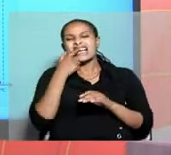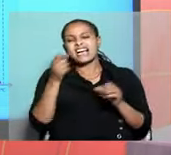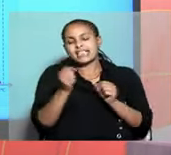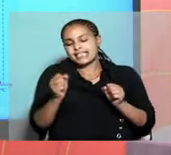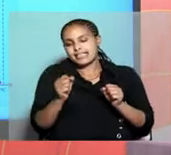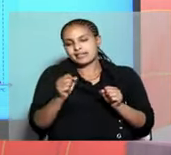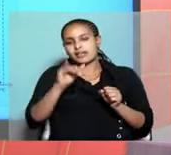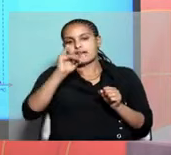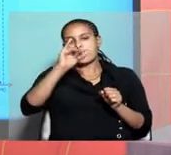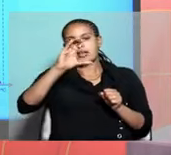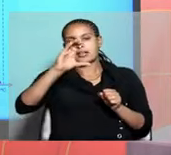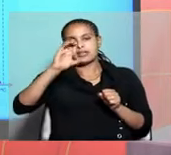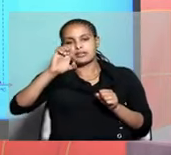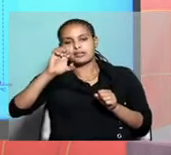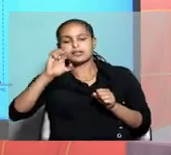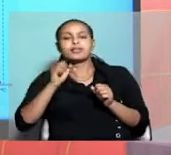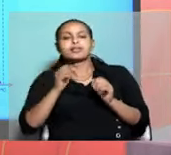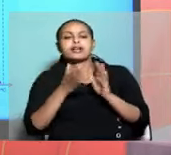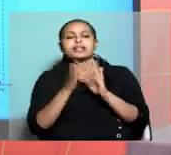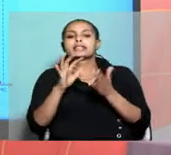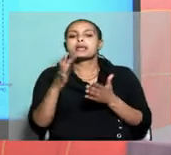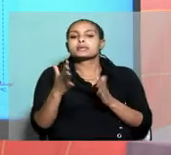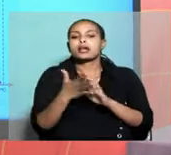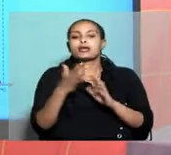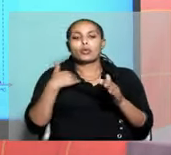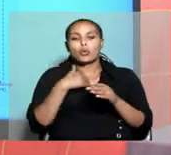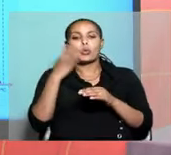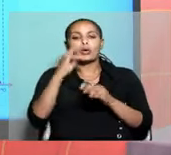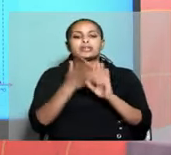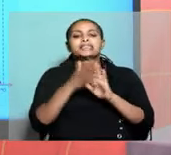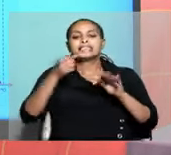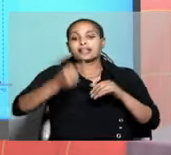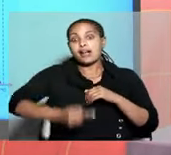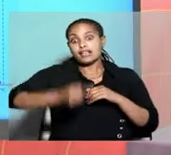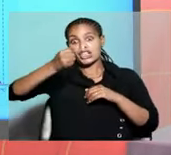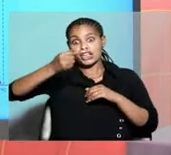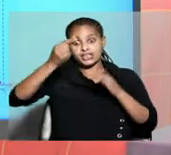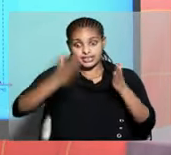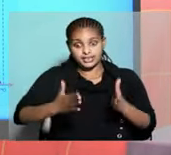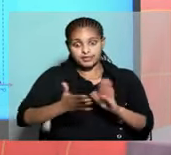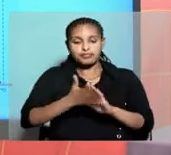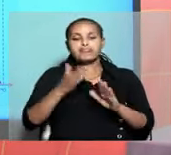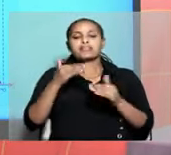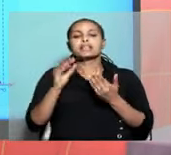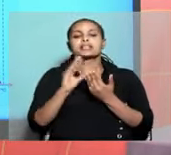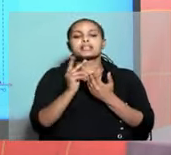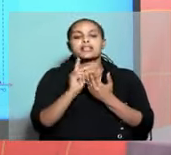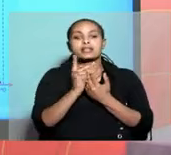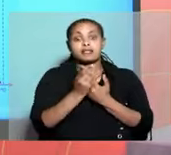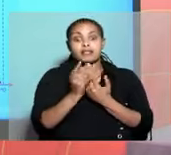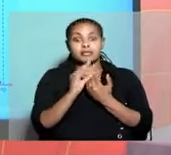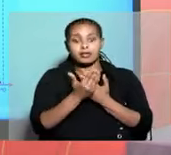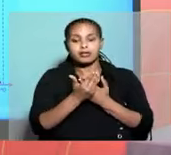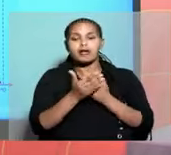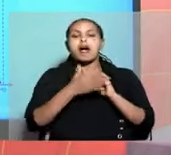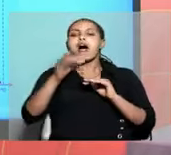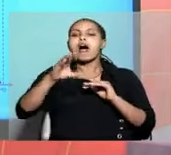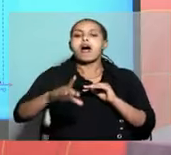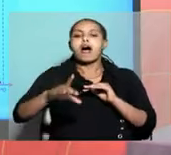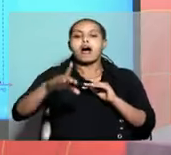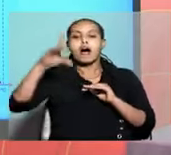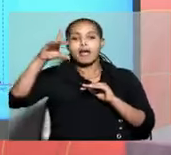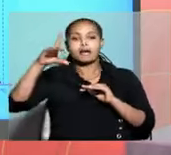ice. A substance will exist in gaseous states at high temperature